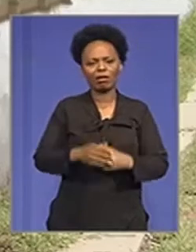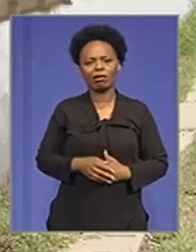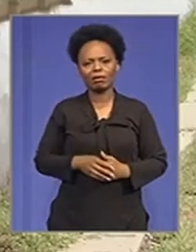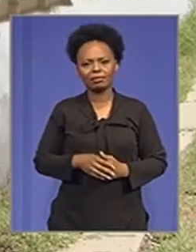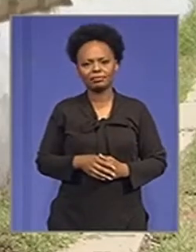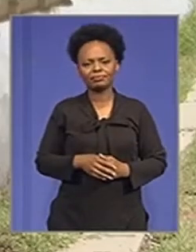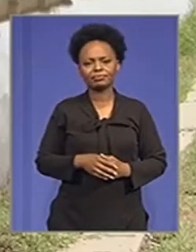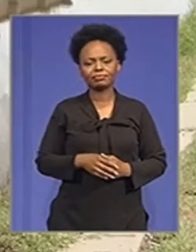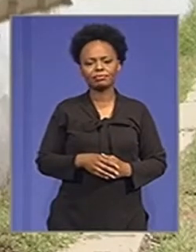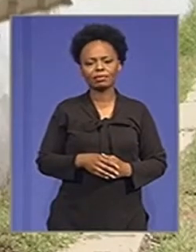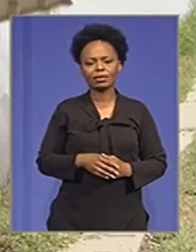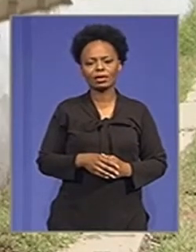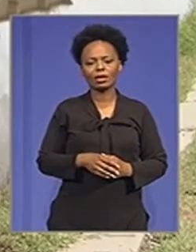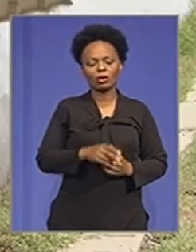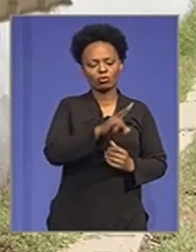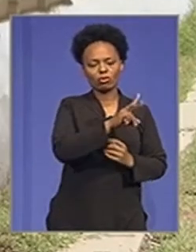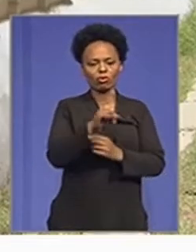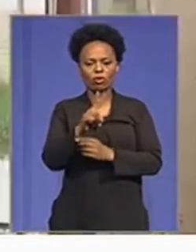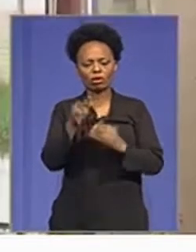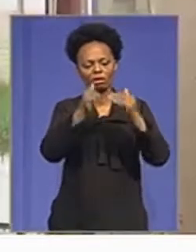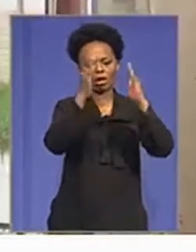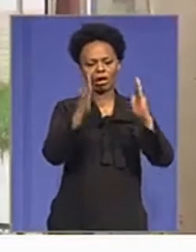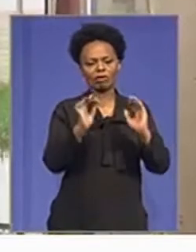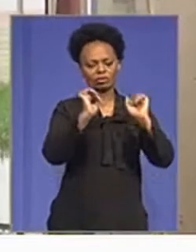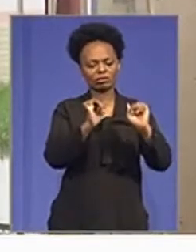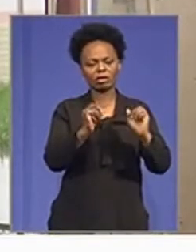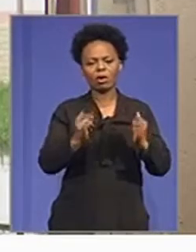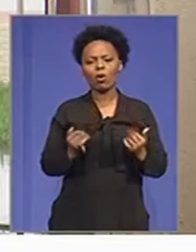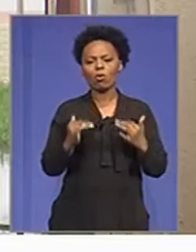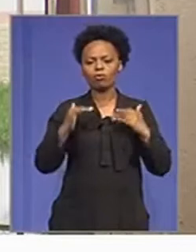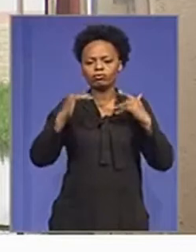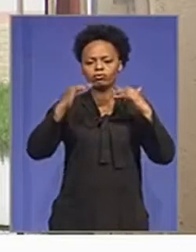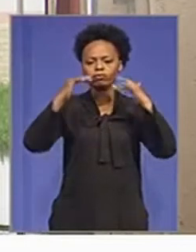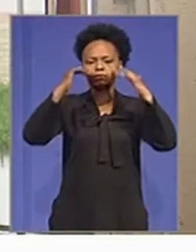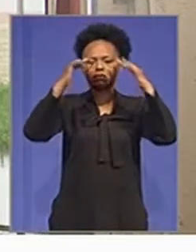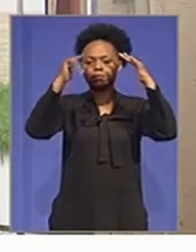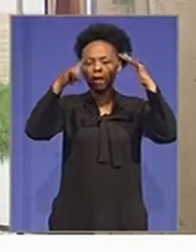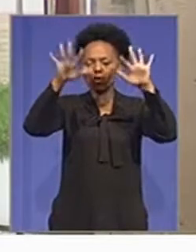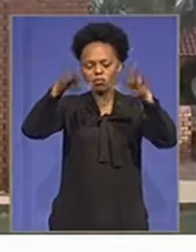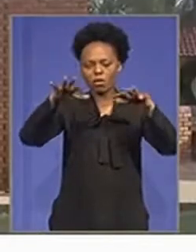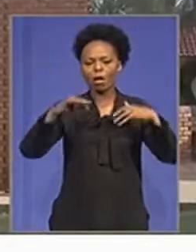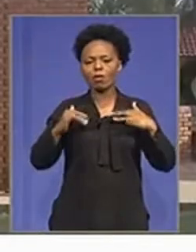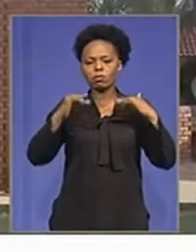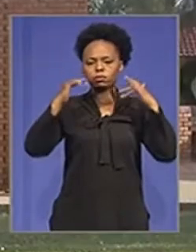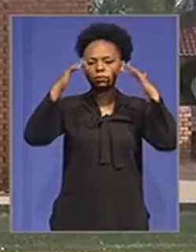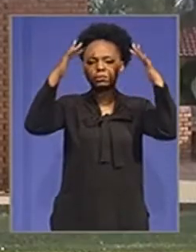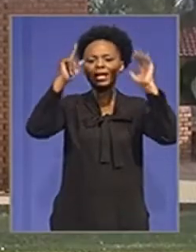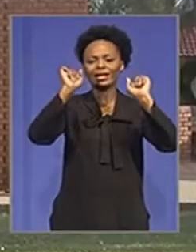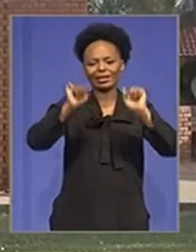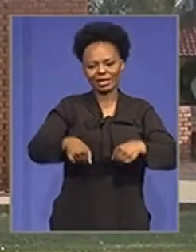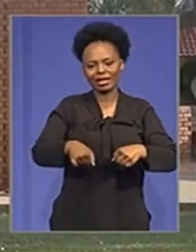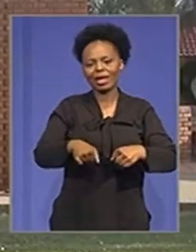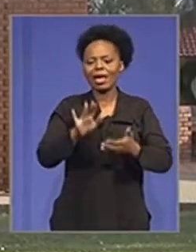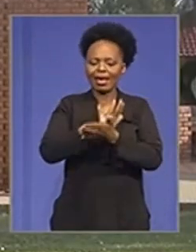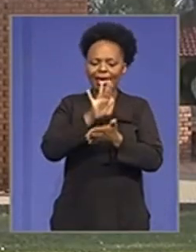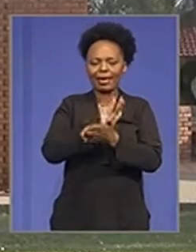Malapa a le 21 a matlo a ona a rwaletseng jaanong a nna fano le fa ba itumeletse tikologo e phepa fa go